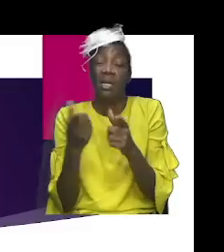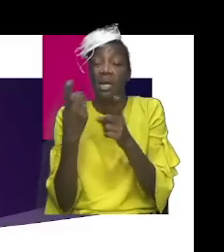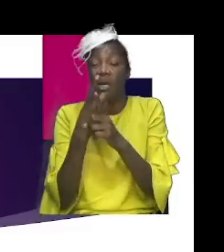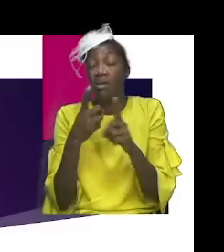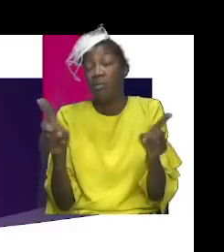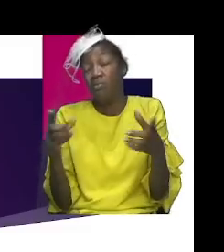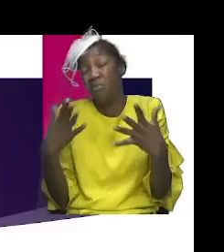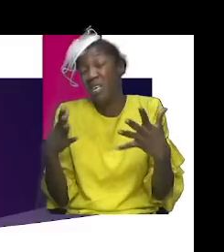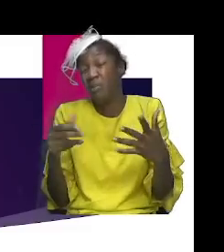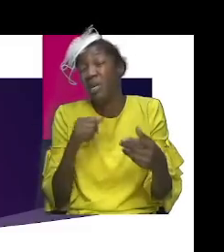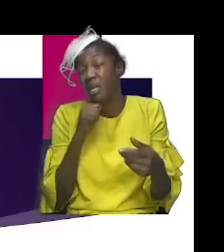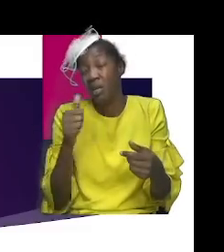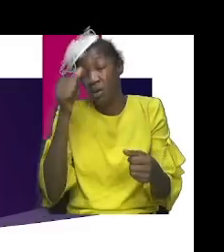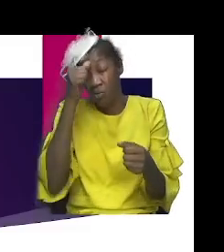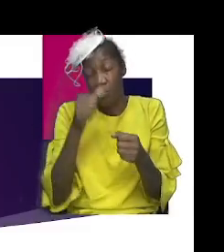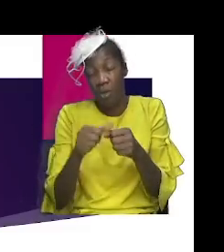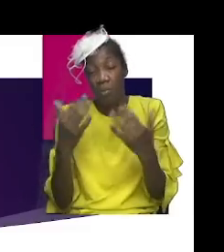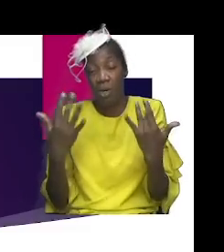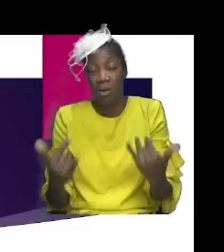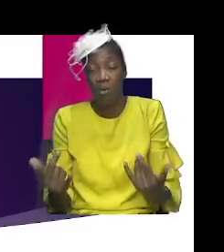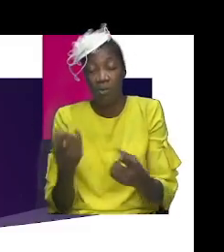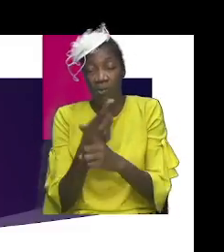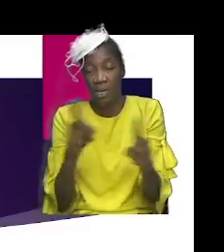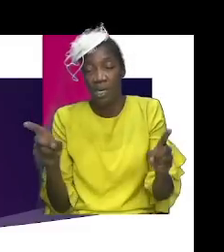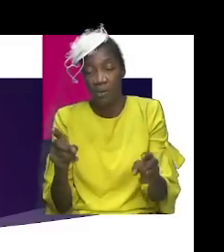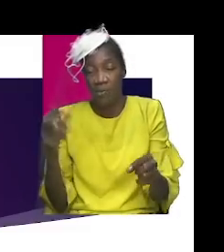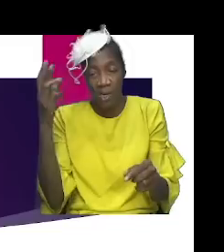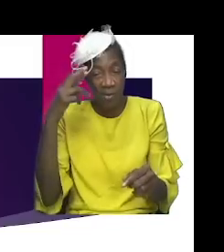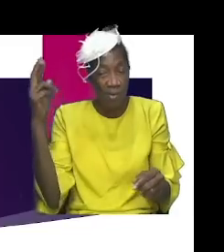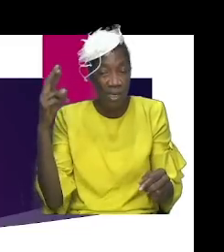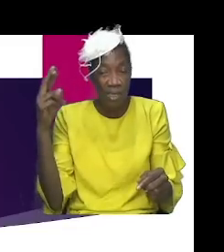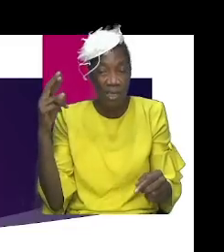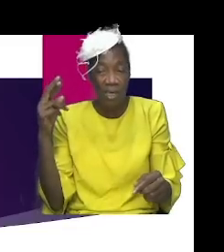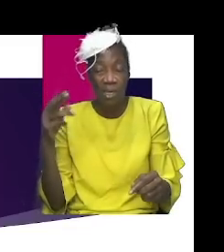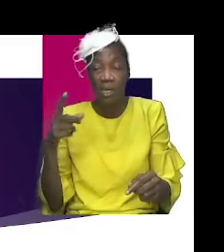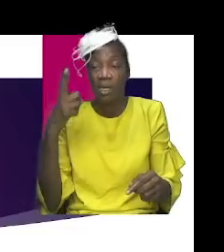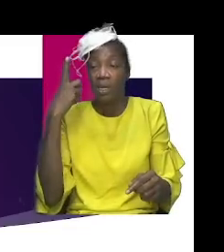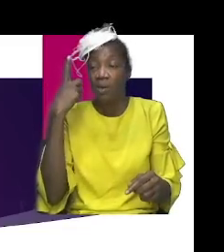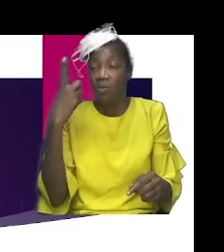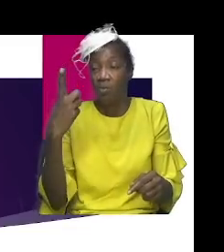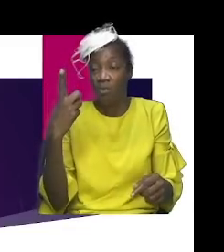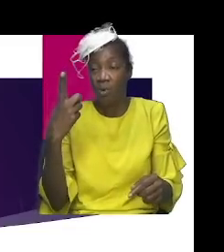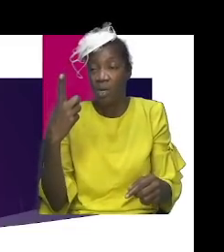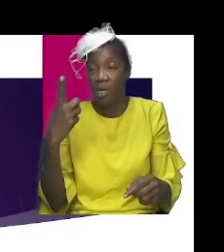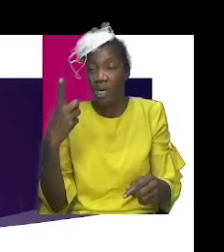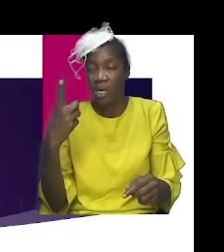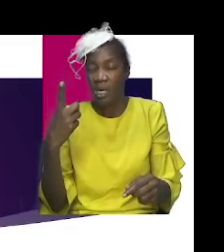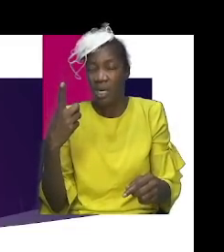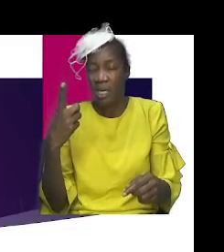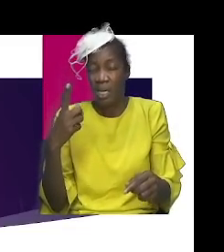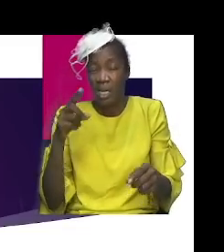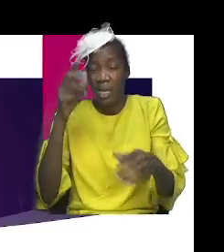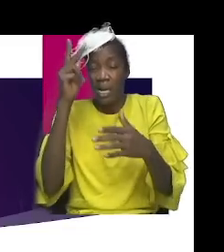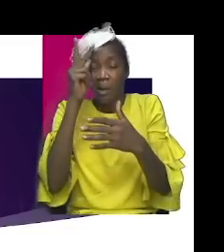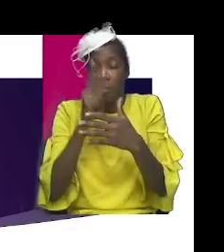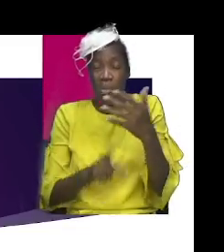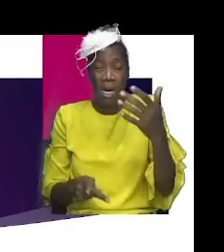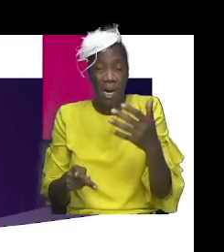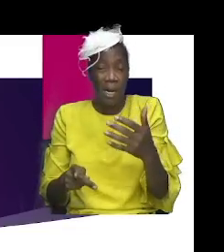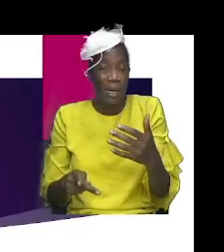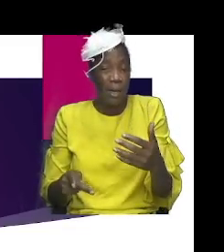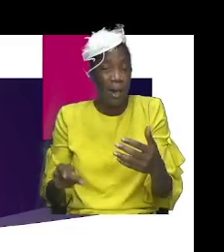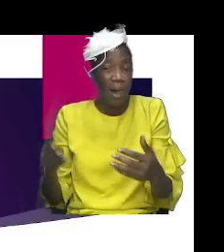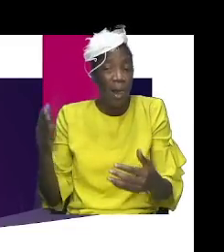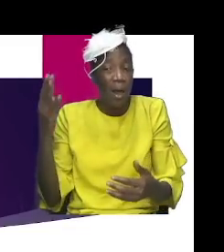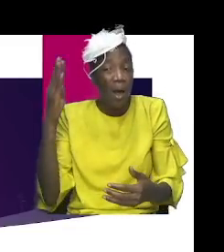reasons, age and different things, one little stimulation of a particular part of our brain can bring